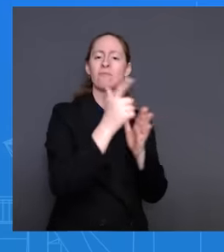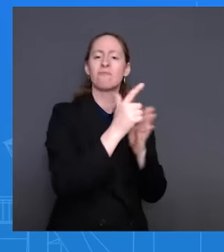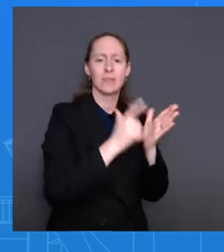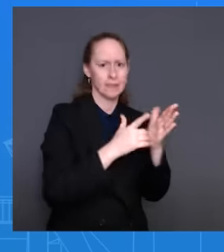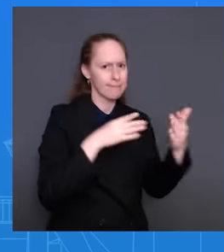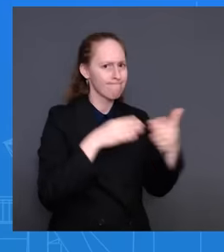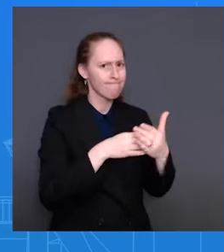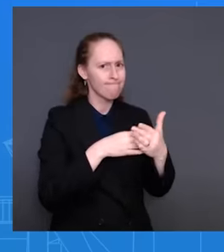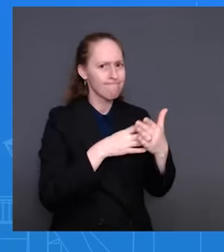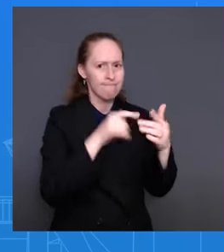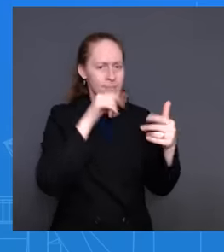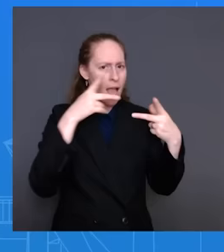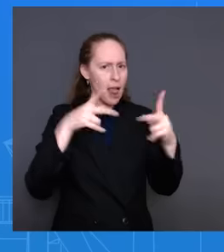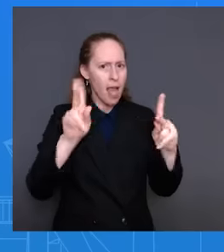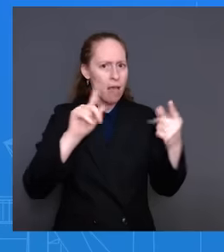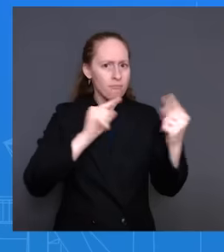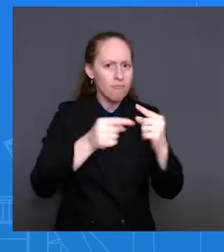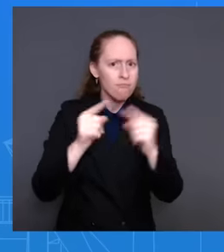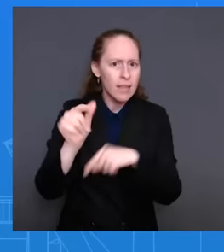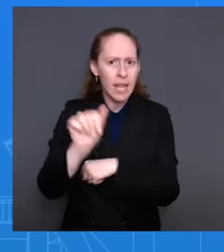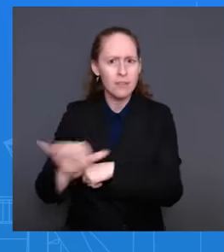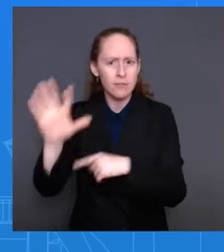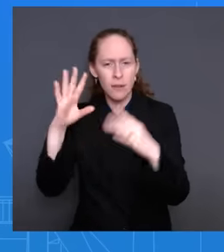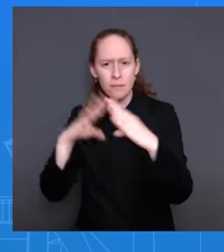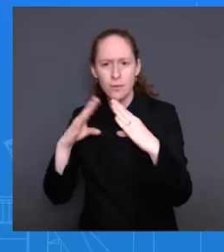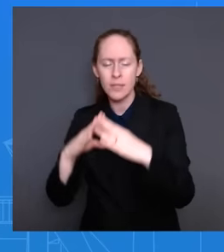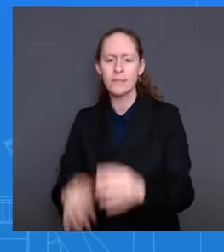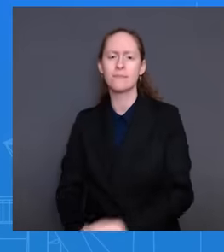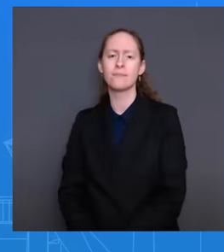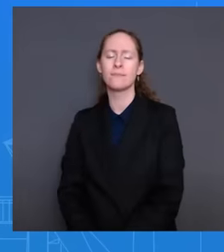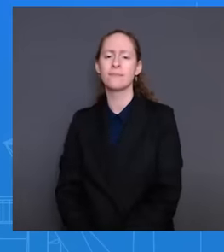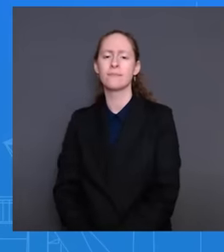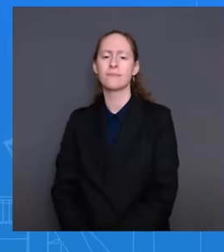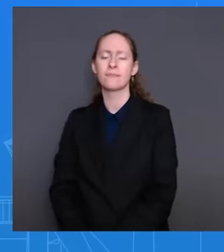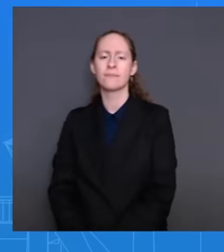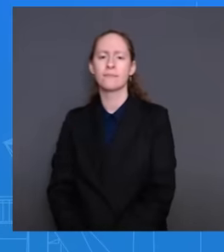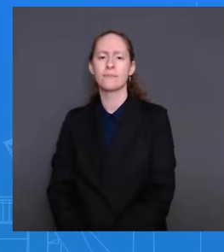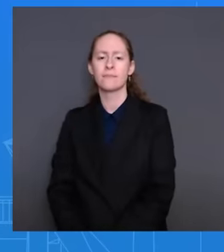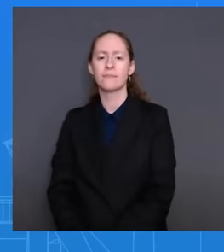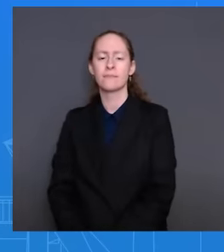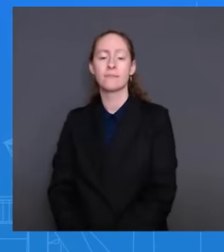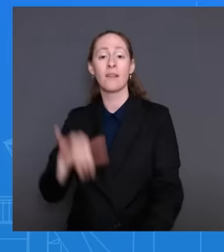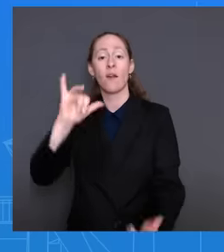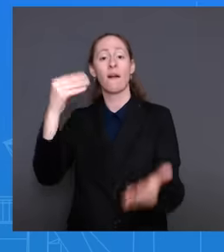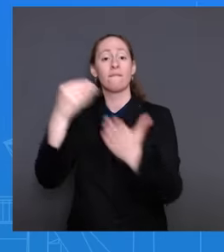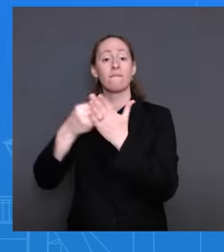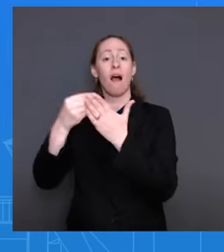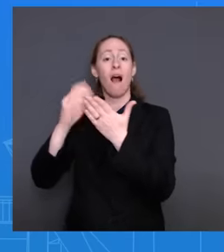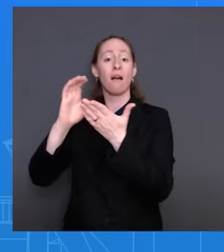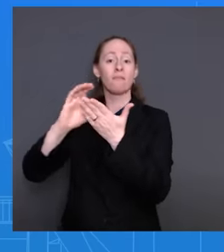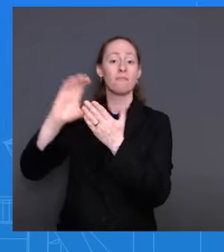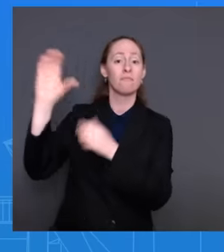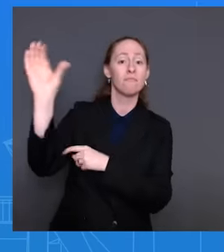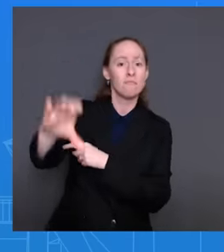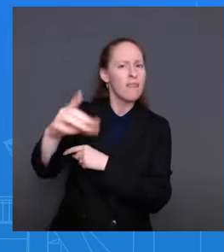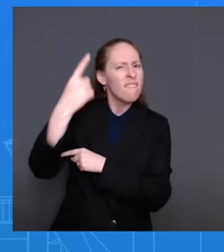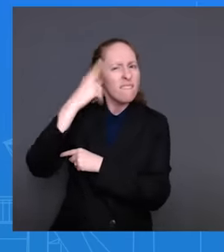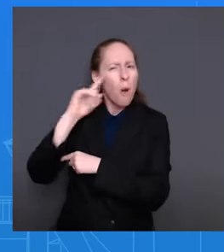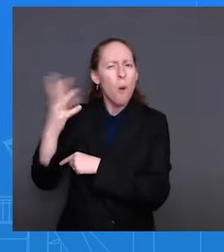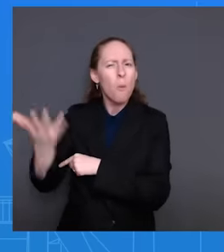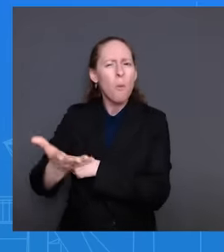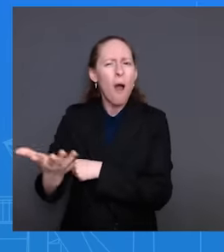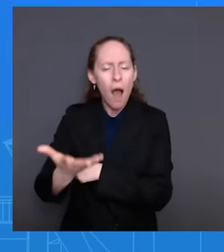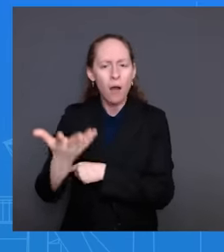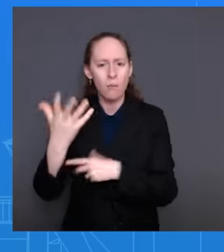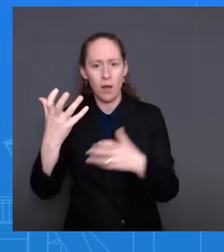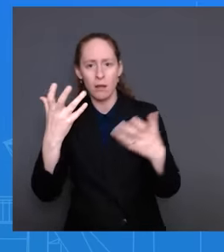funded critical research to prevent and address xenophobia against AA and NHPI communities. So without further